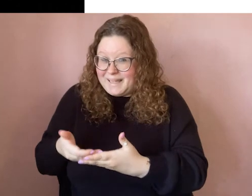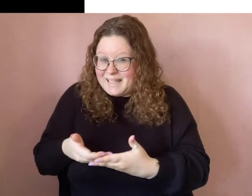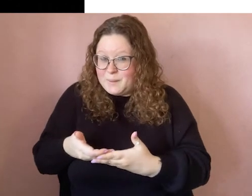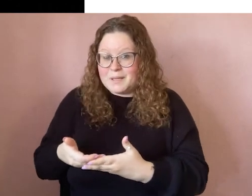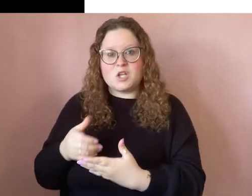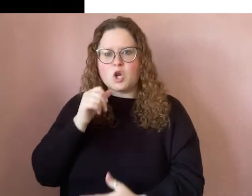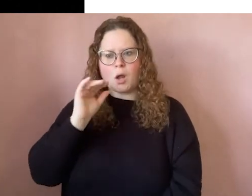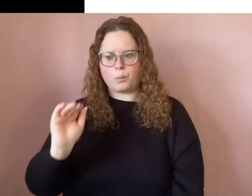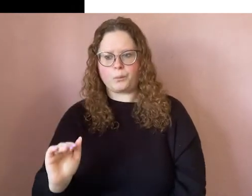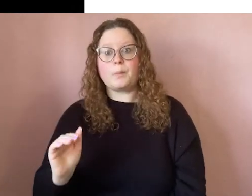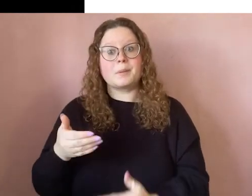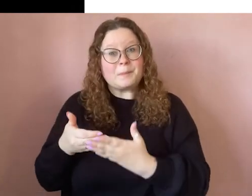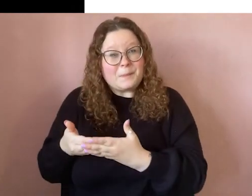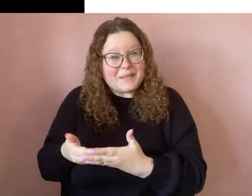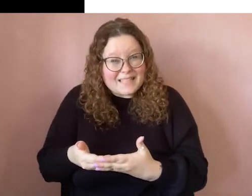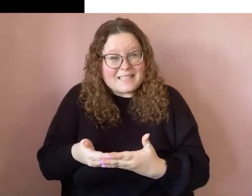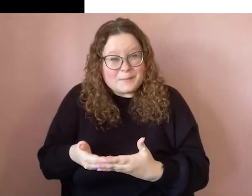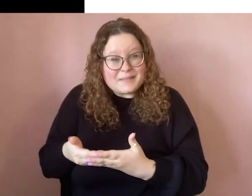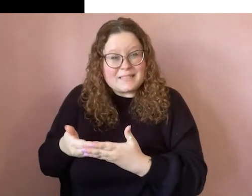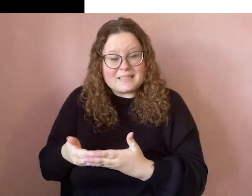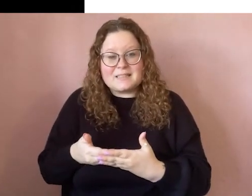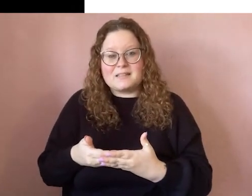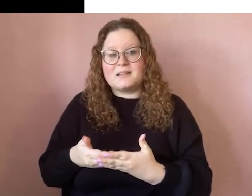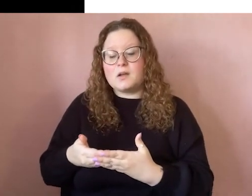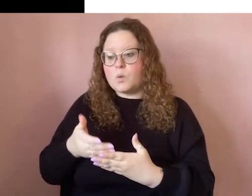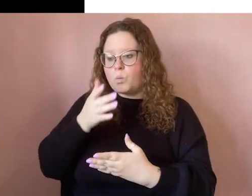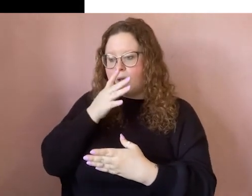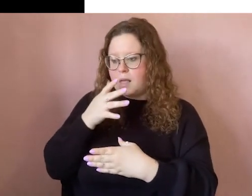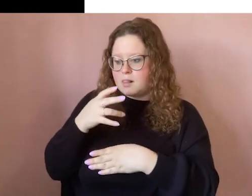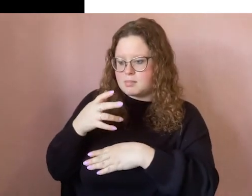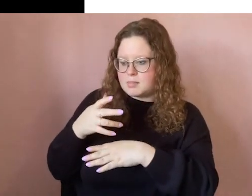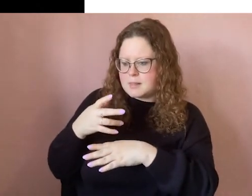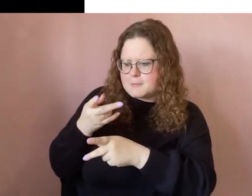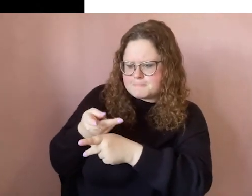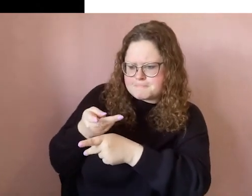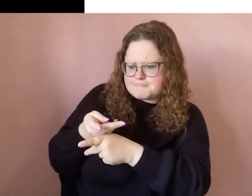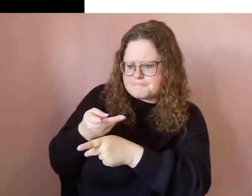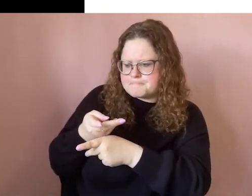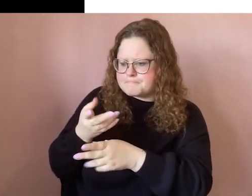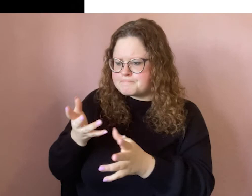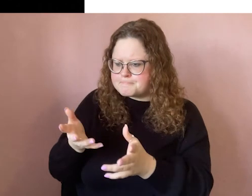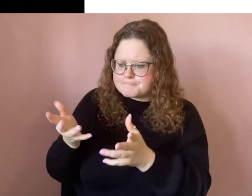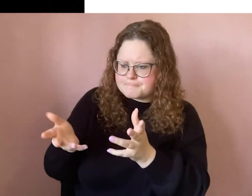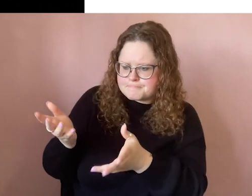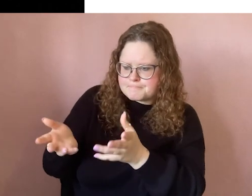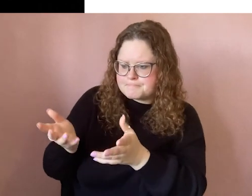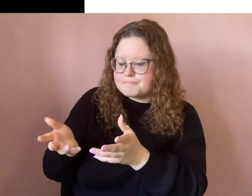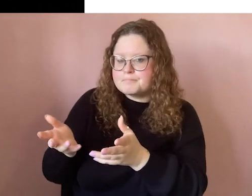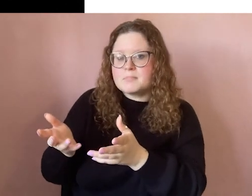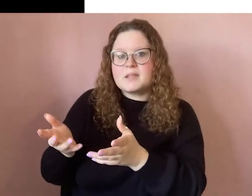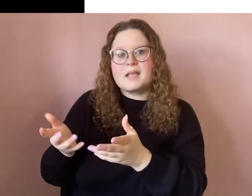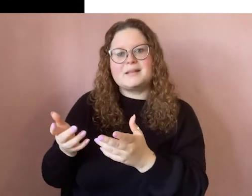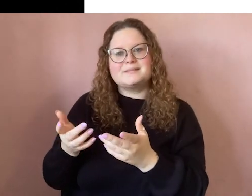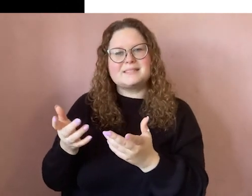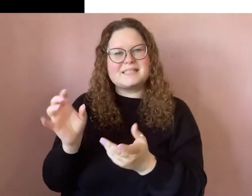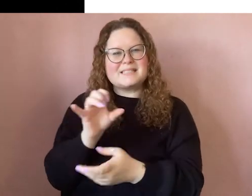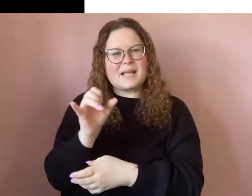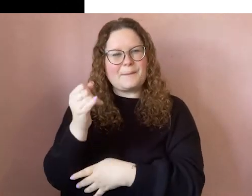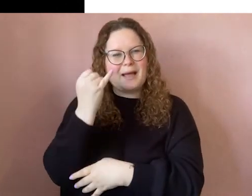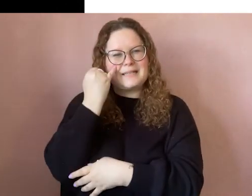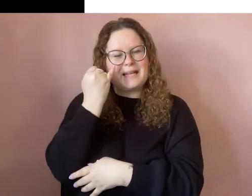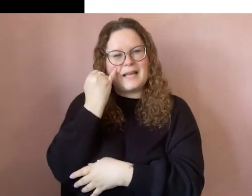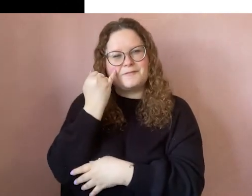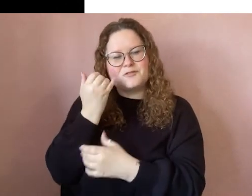environments. We can control those pressures and those stressors that contribute to the development of this stuff. 3, we know that